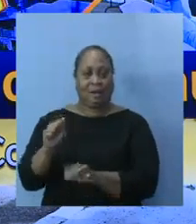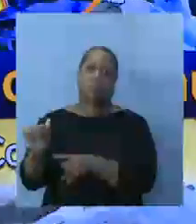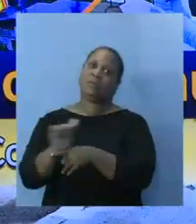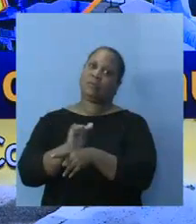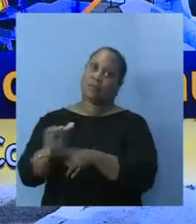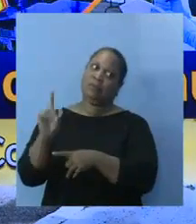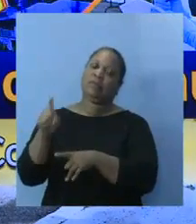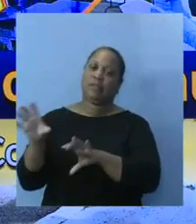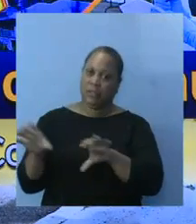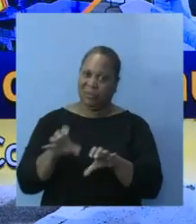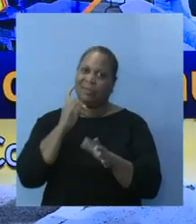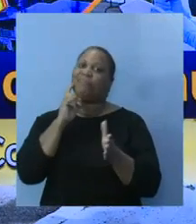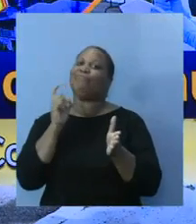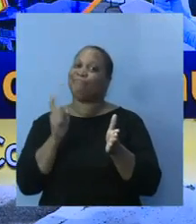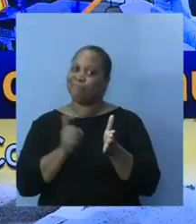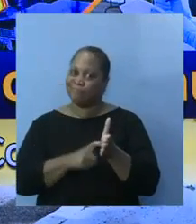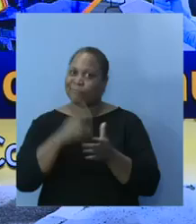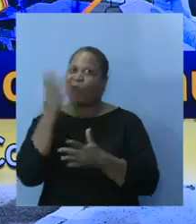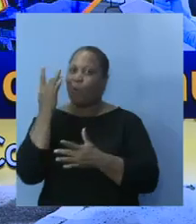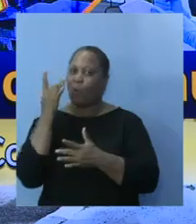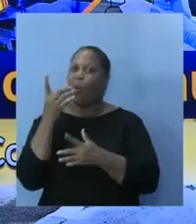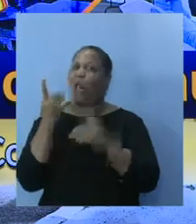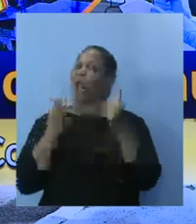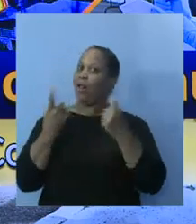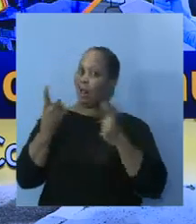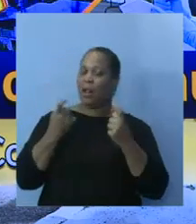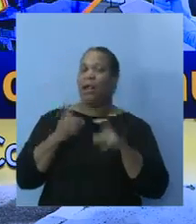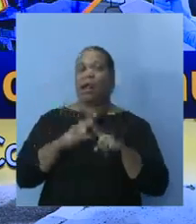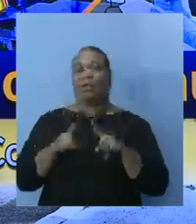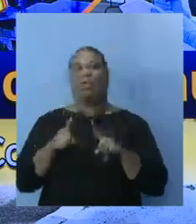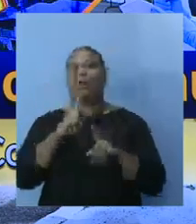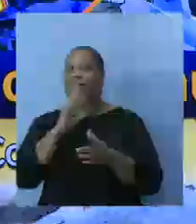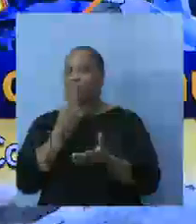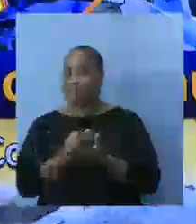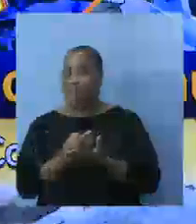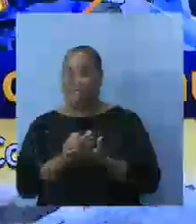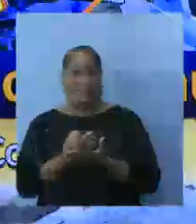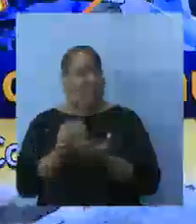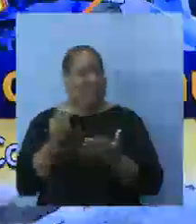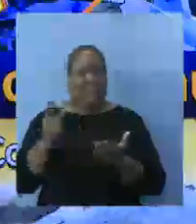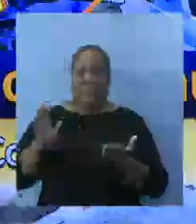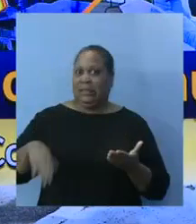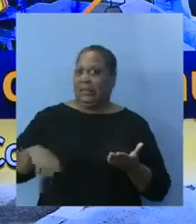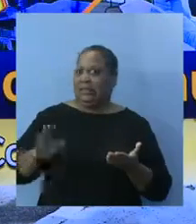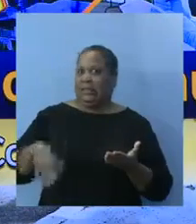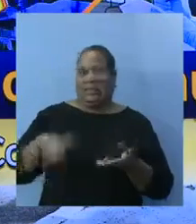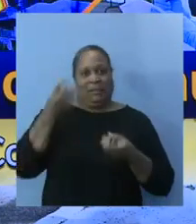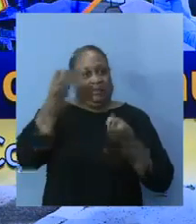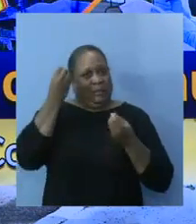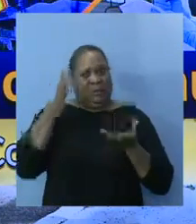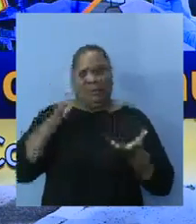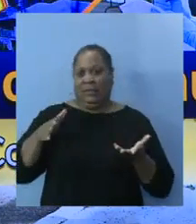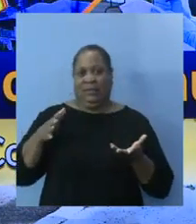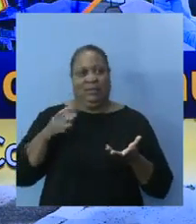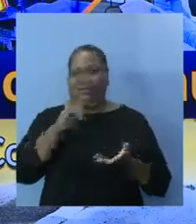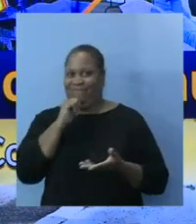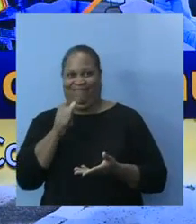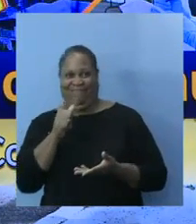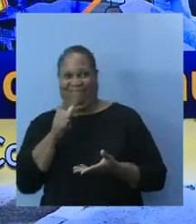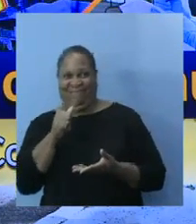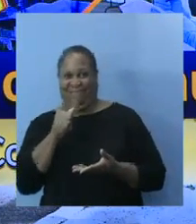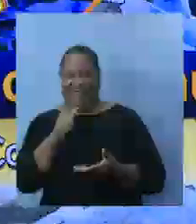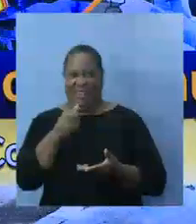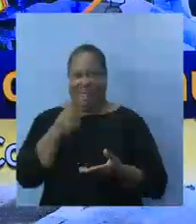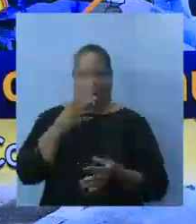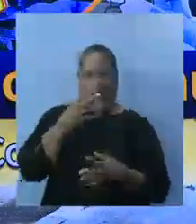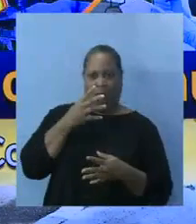done. I recognize the reason that the questions are being asked, but the fact is we are just not able to provide that information. It's not for us being obfuscating,